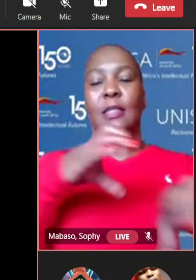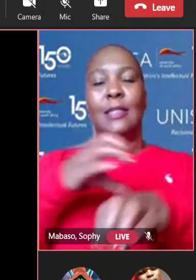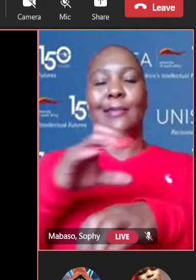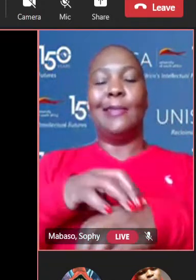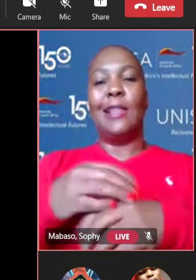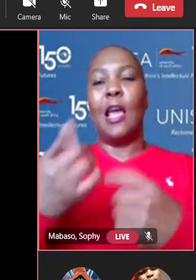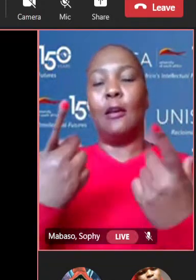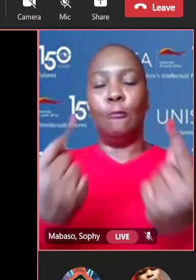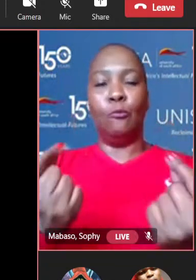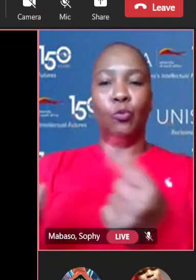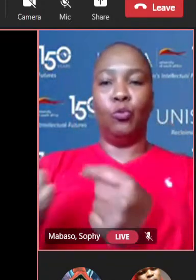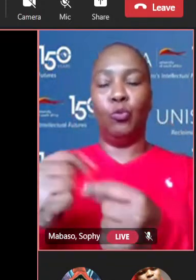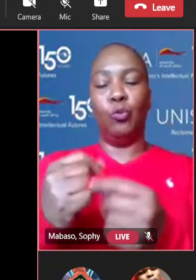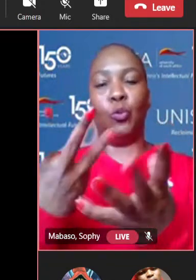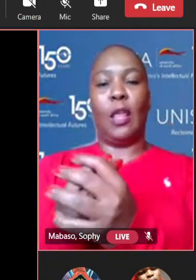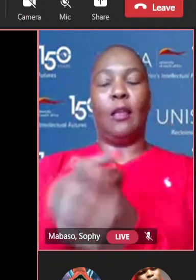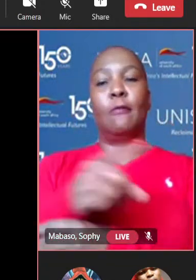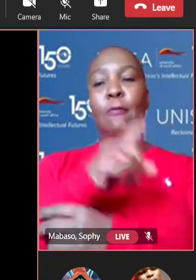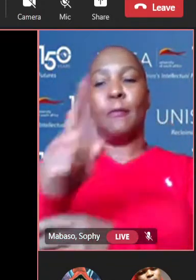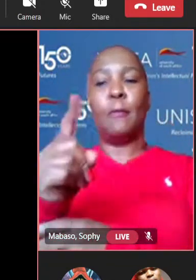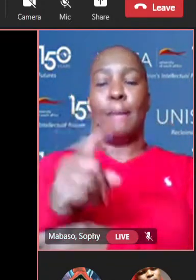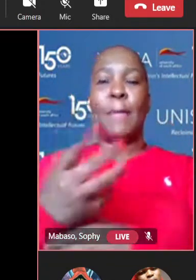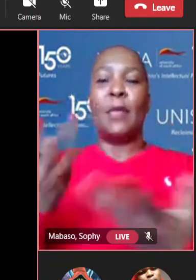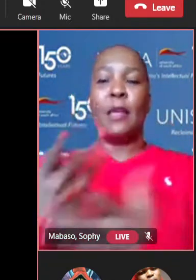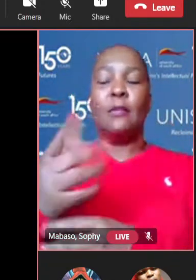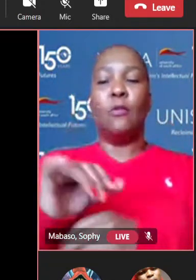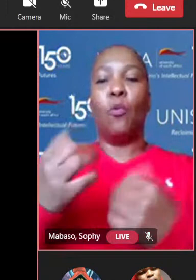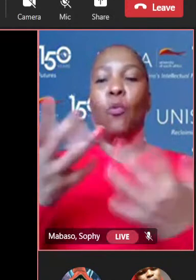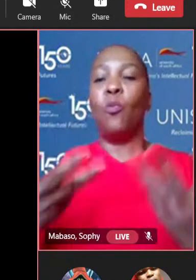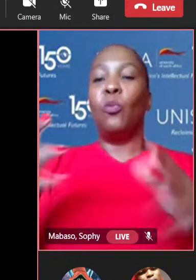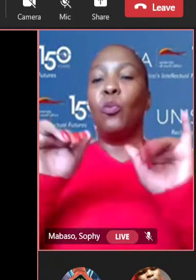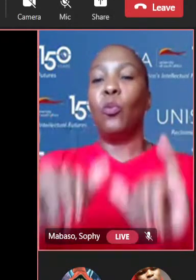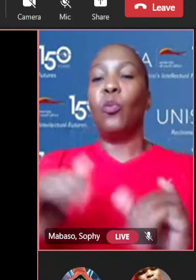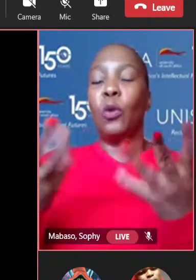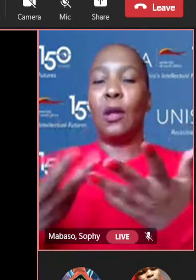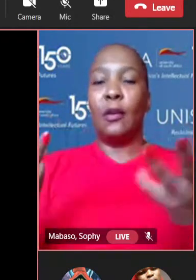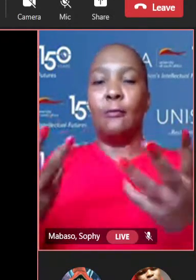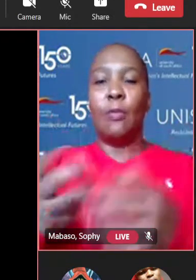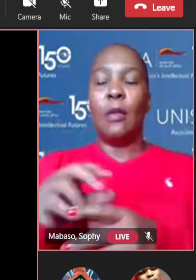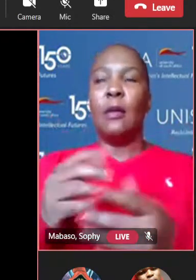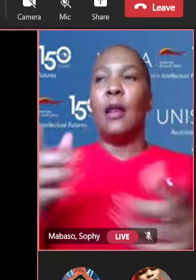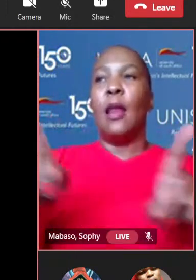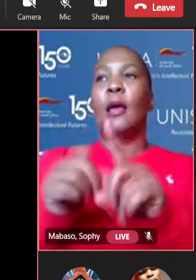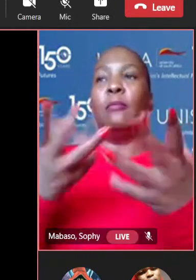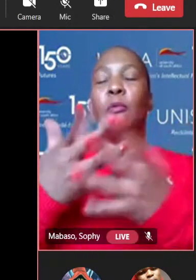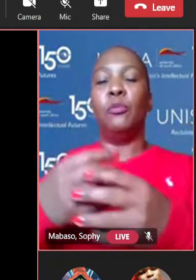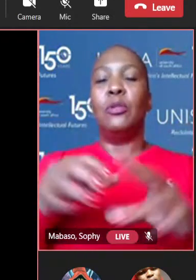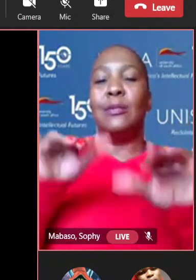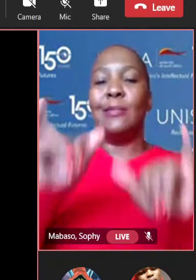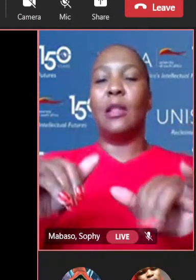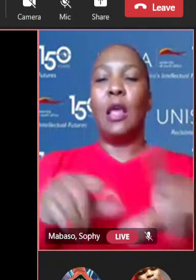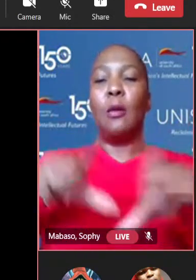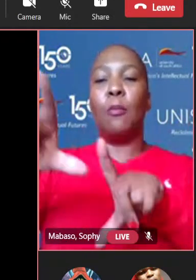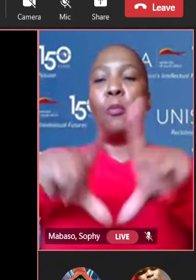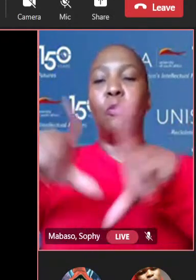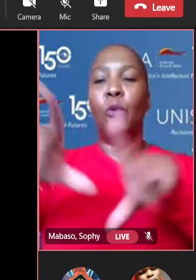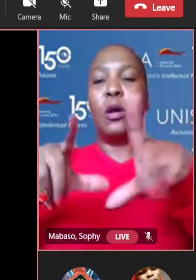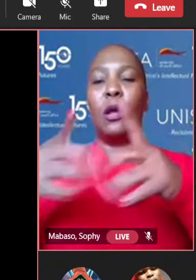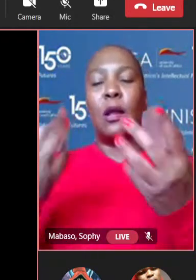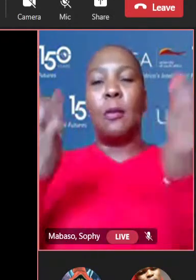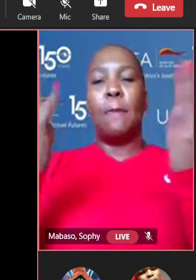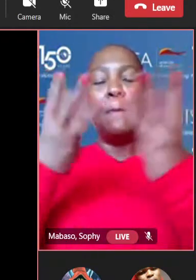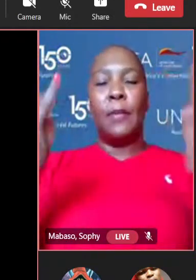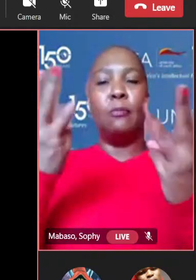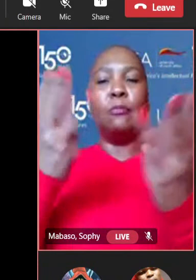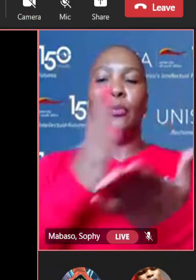with you based on the office where you are. That means if you are in Polokwane, people will share with